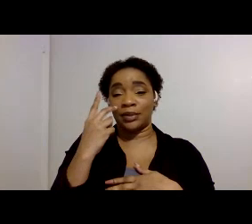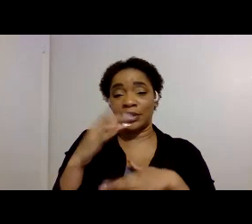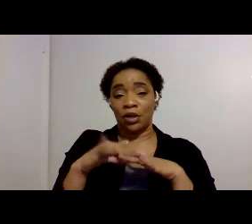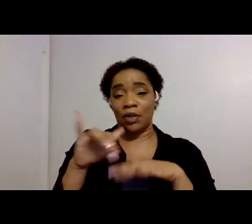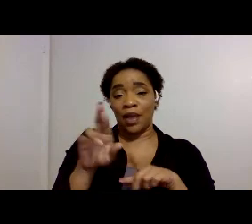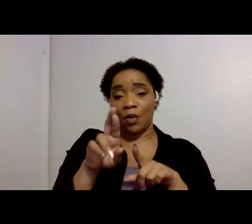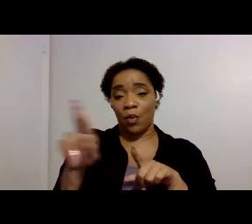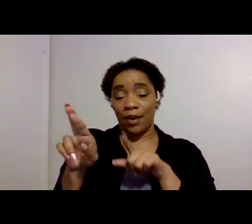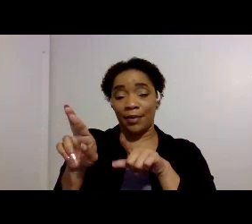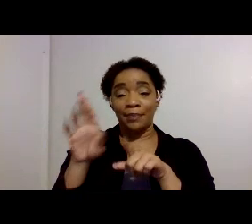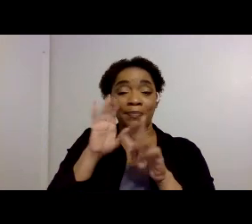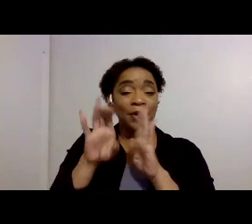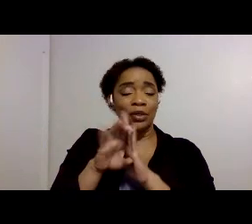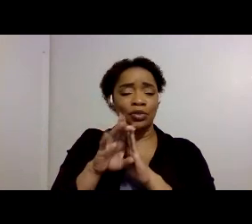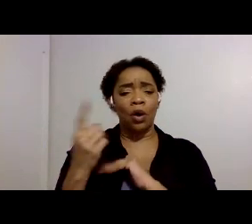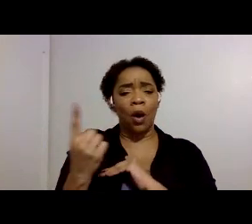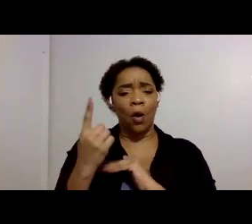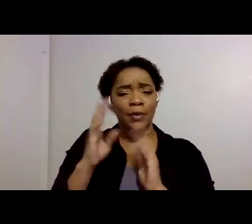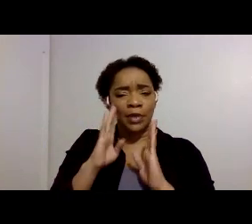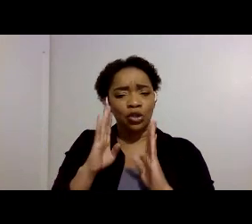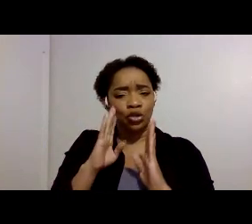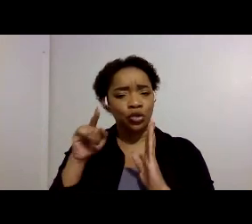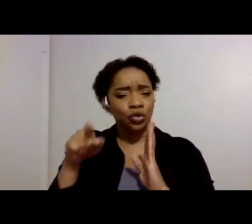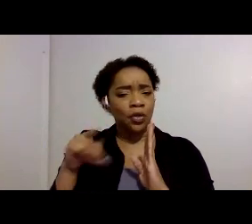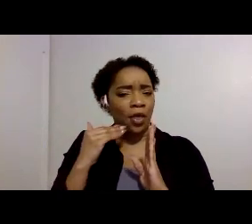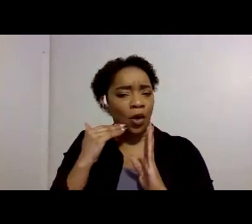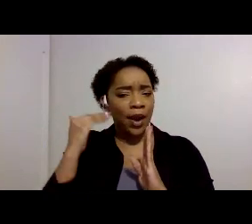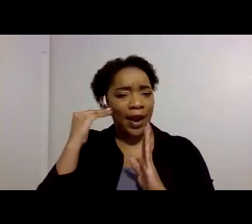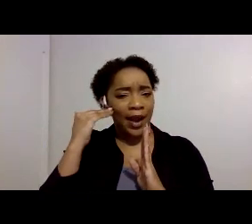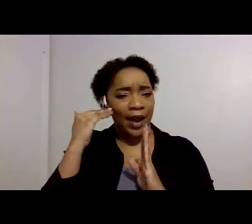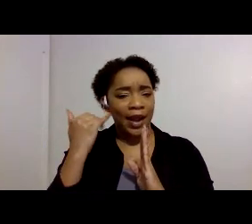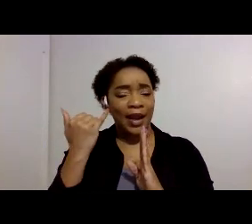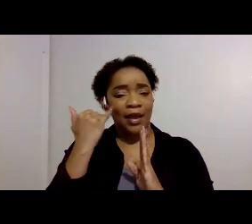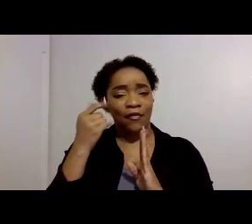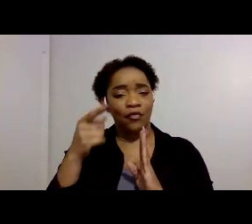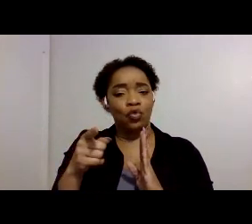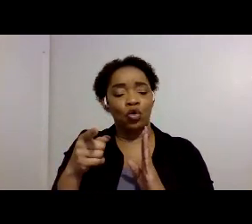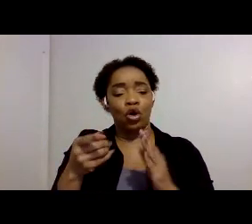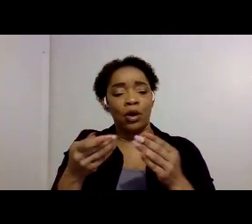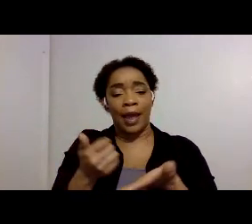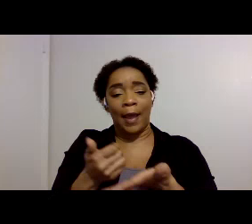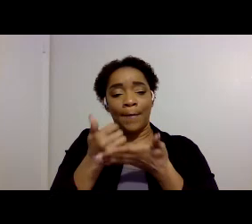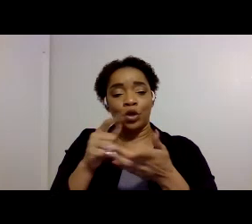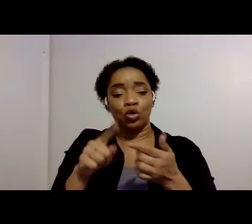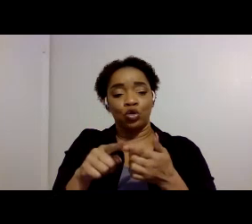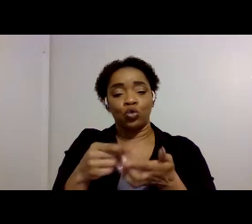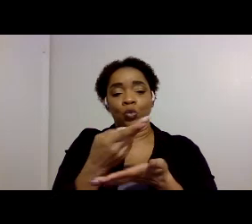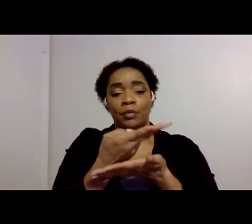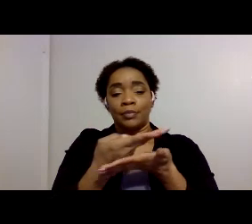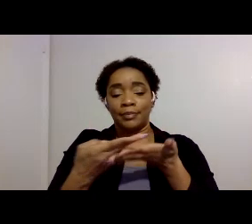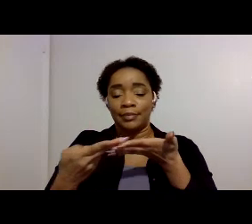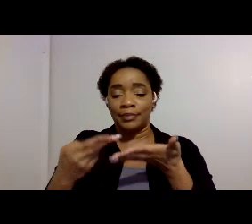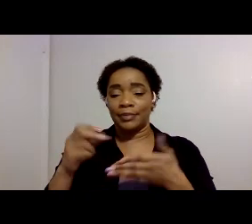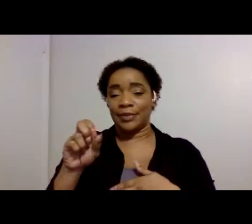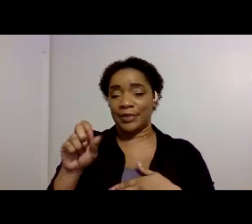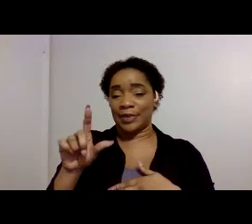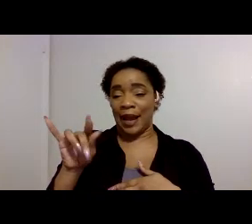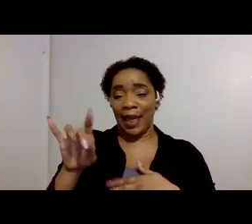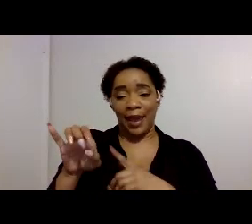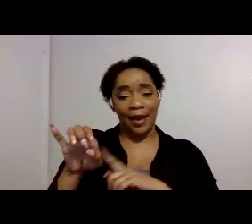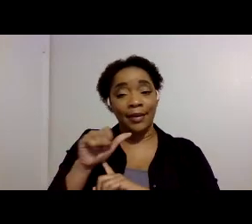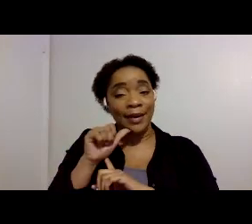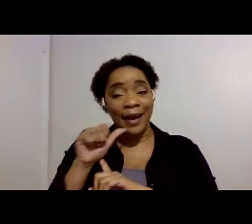mindful of their head. If you're help sliding them, I don't want to say drag down the stairs, but if you help sliding them, moving them down the stairs, be